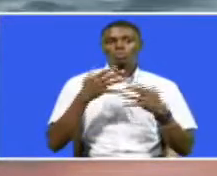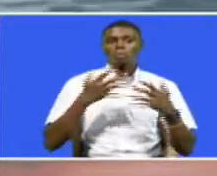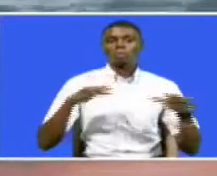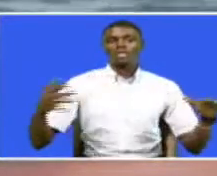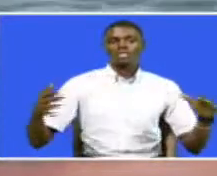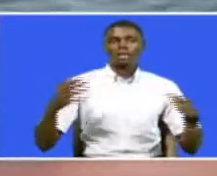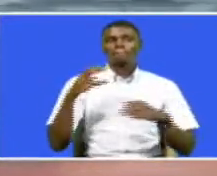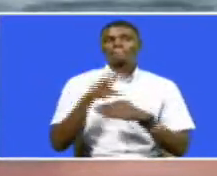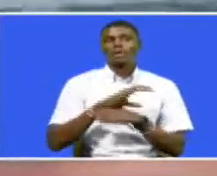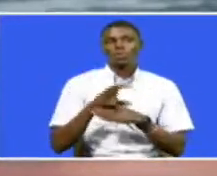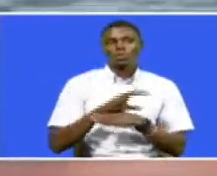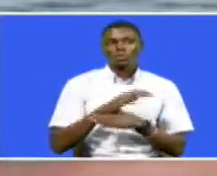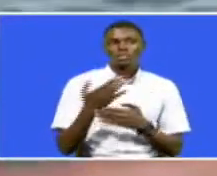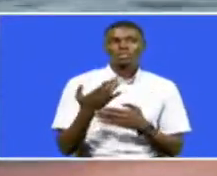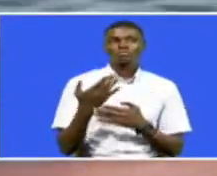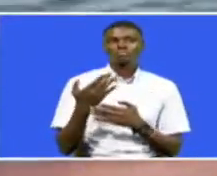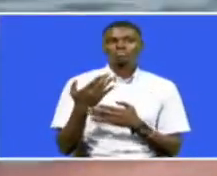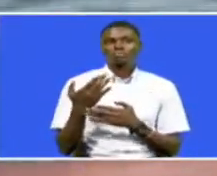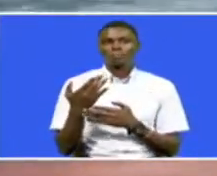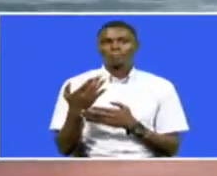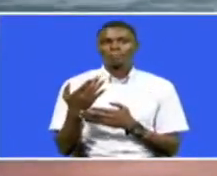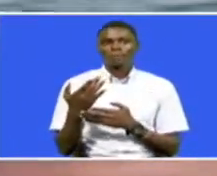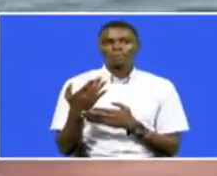courses, naval architect, you know,